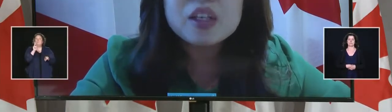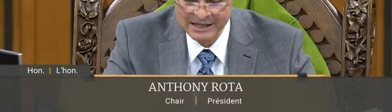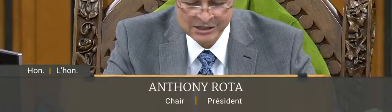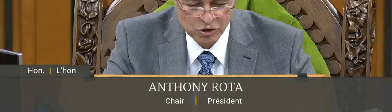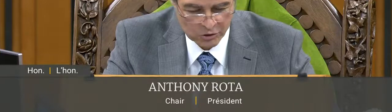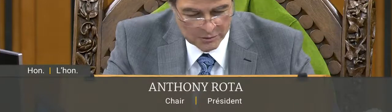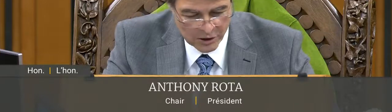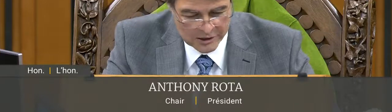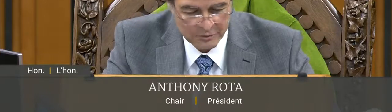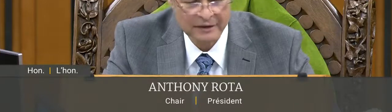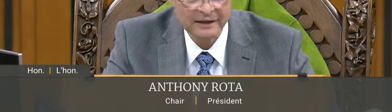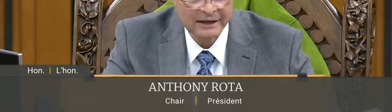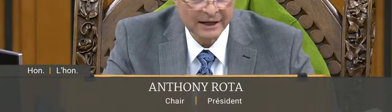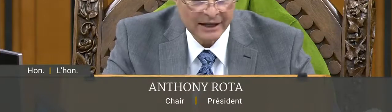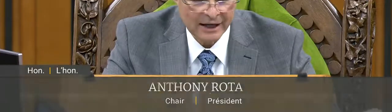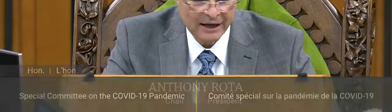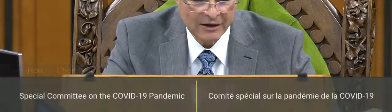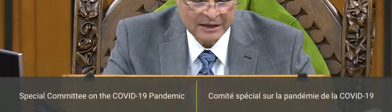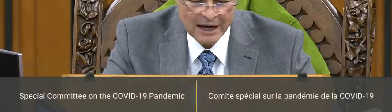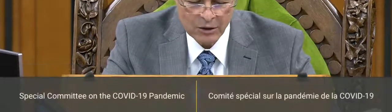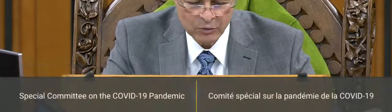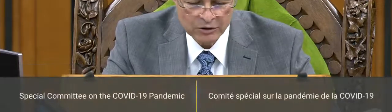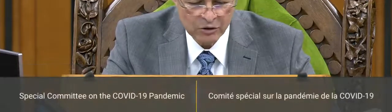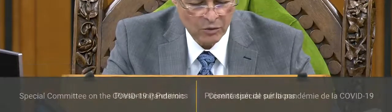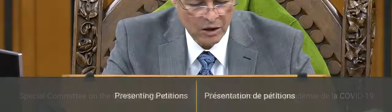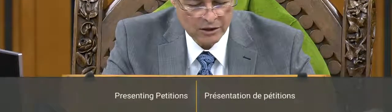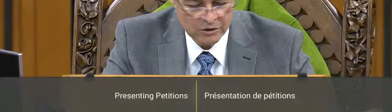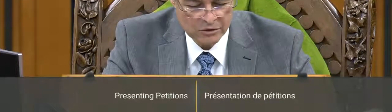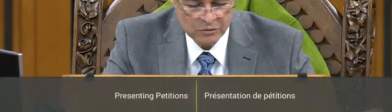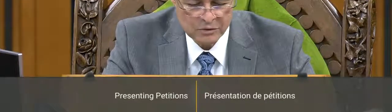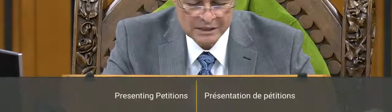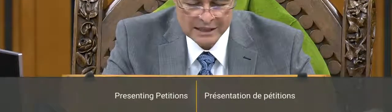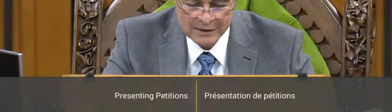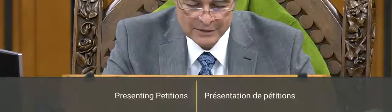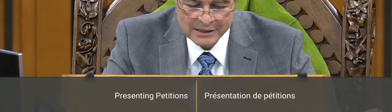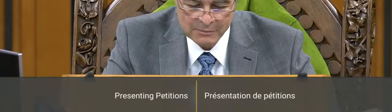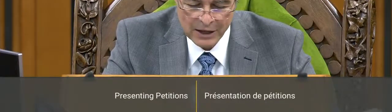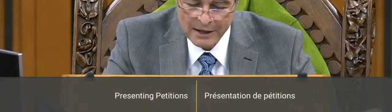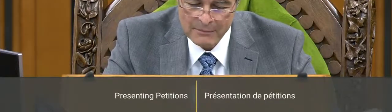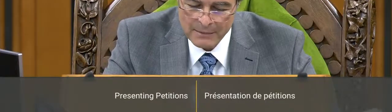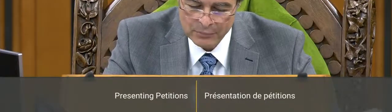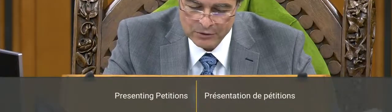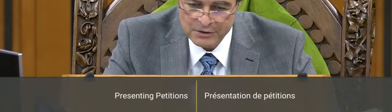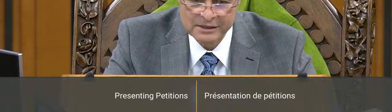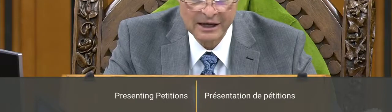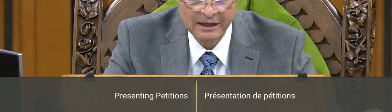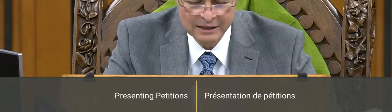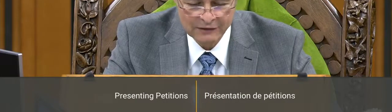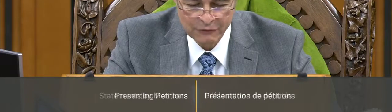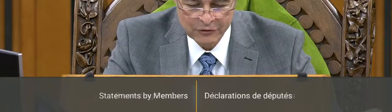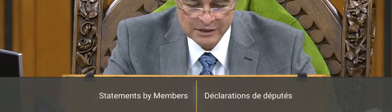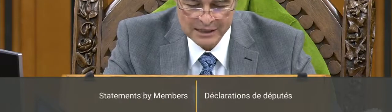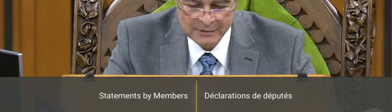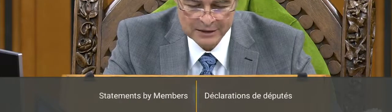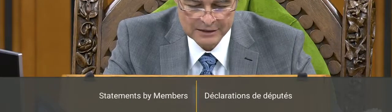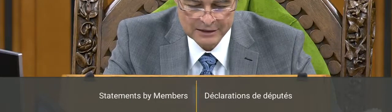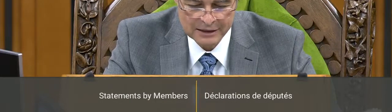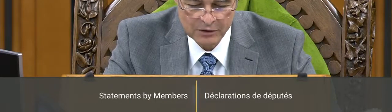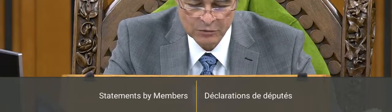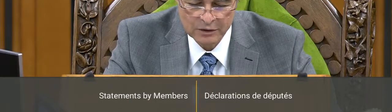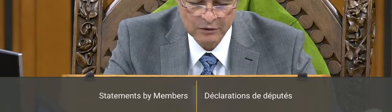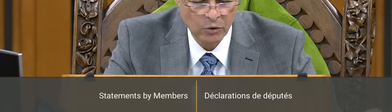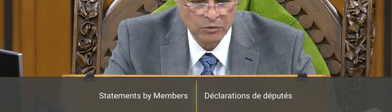health agency. Nice and short as possible. Now we'll go on to statements by members. The first